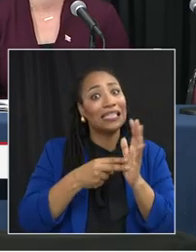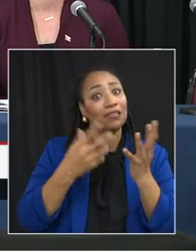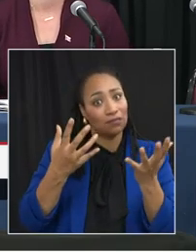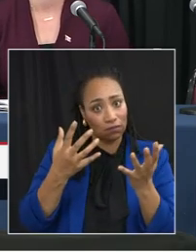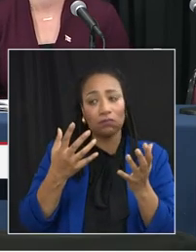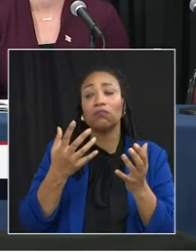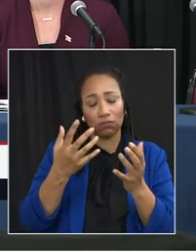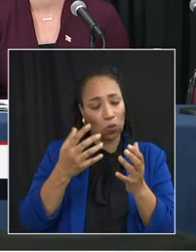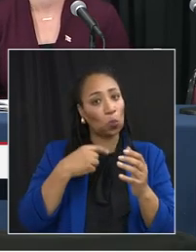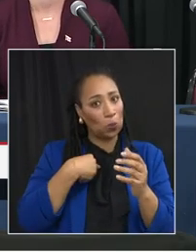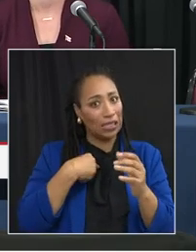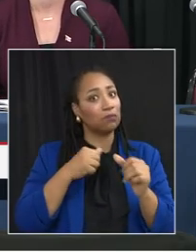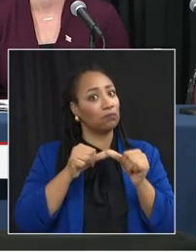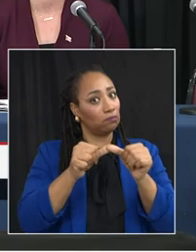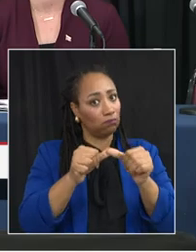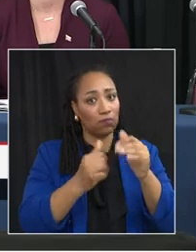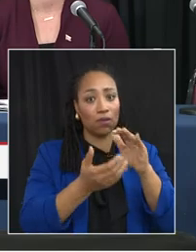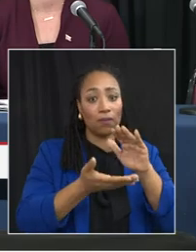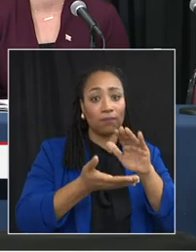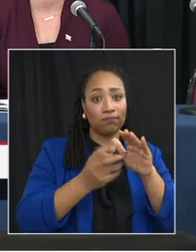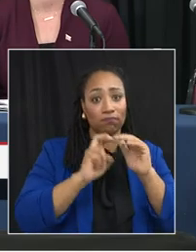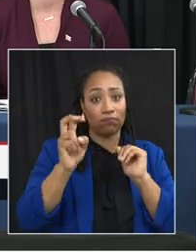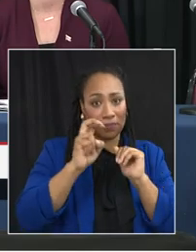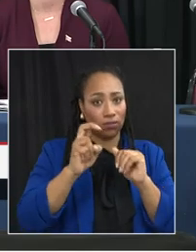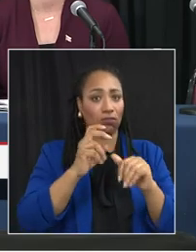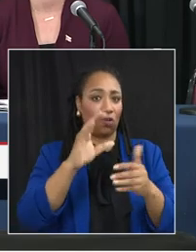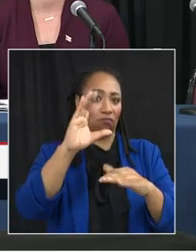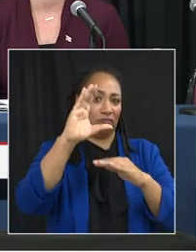you. We'll go to another question in the room. Okay.